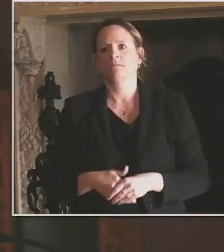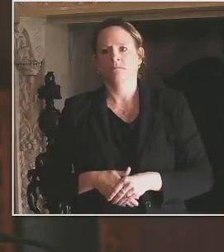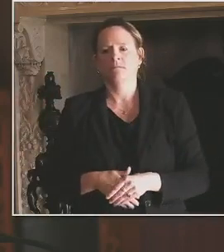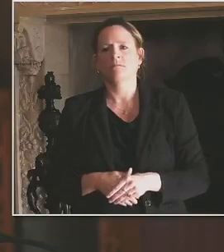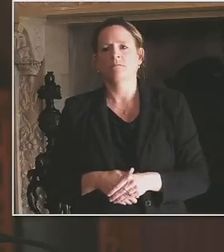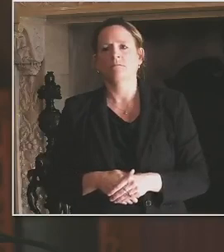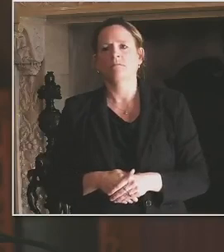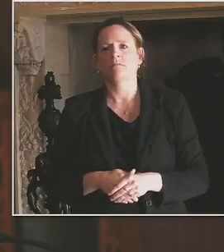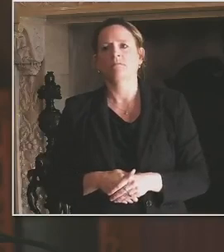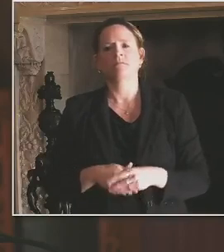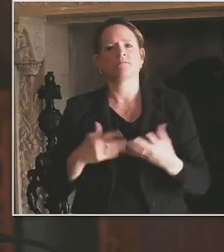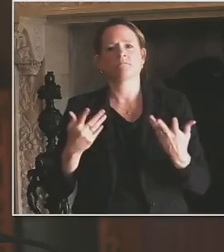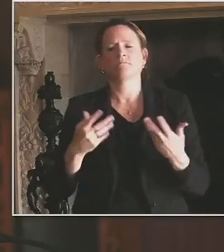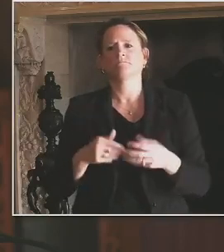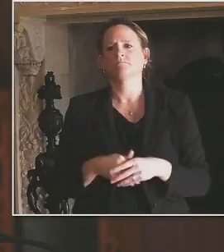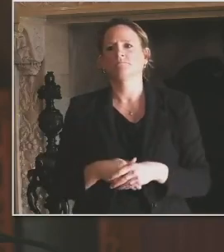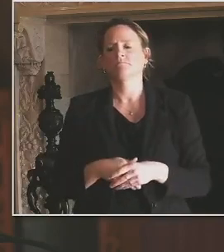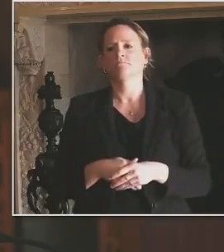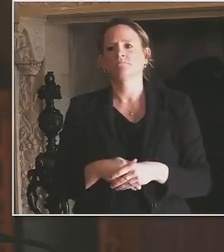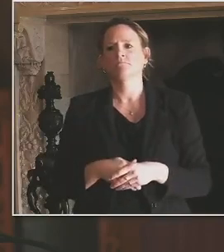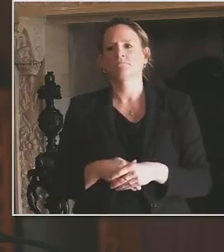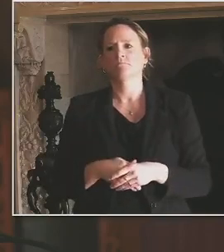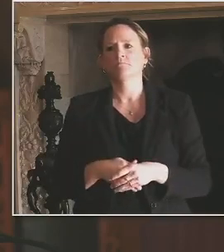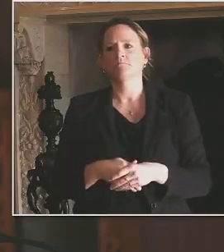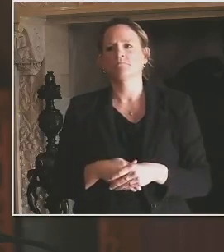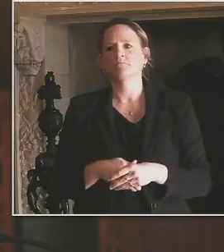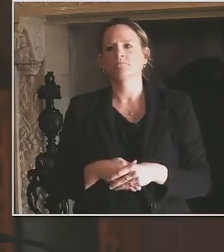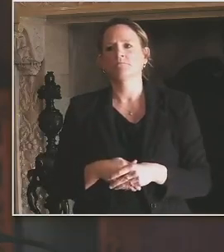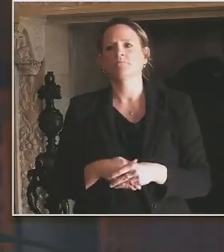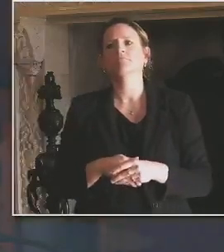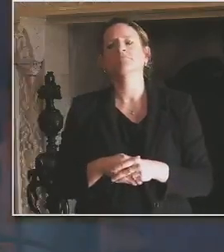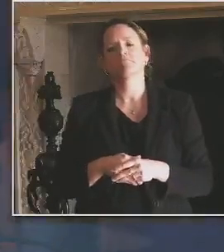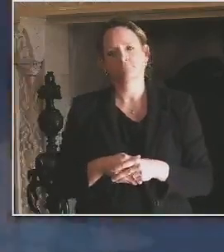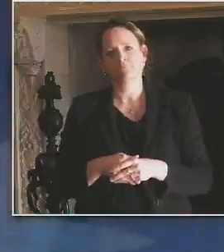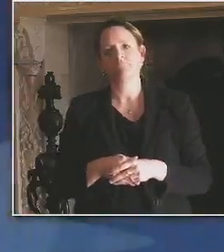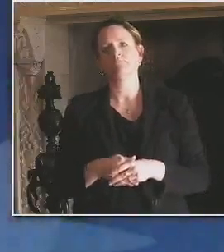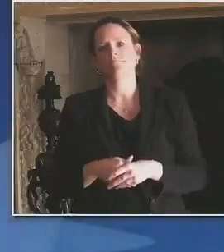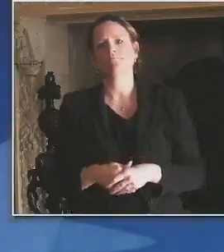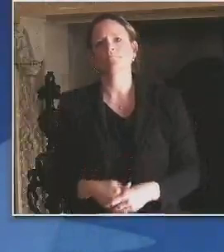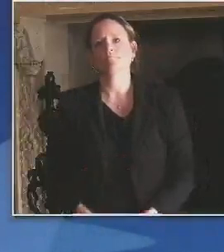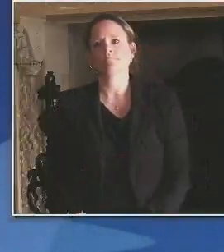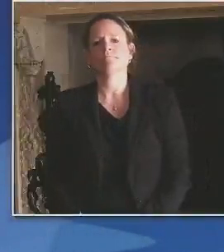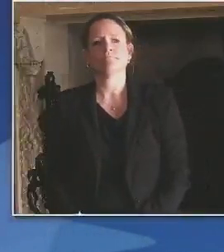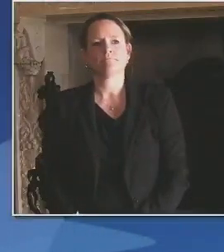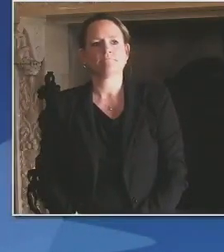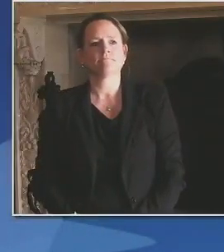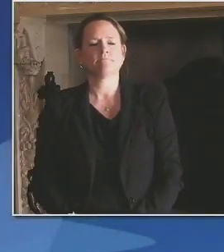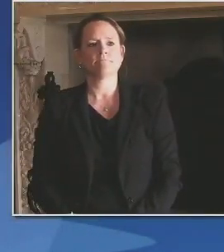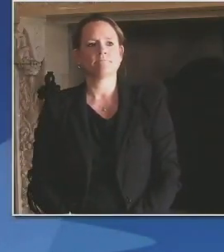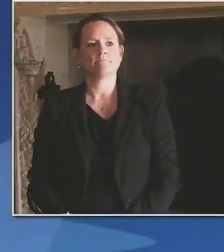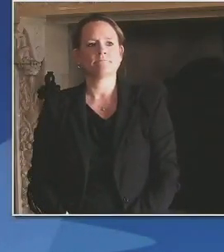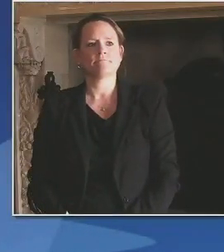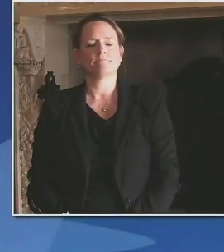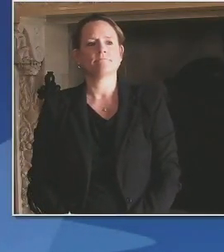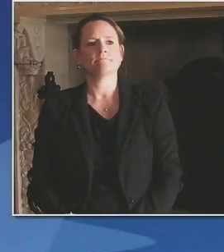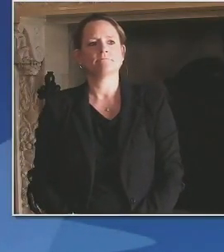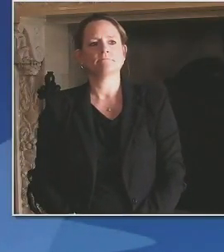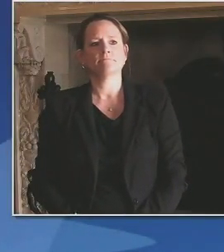and do the contact tracing they need to at the local level. All right, and our next question comes from Bruce Marcus